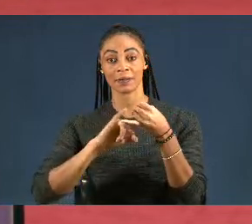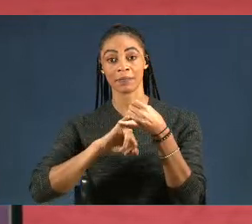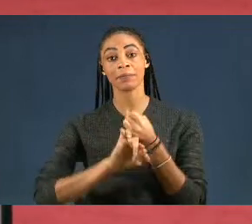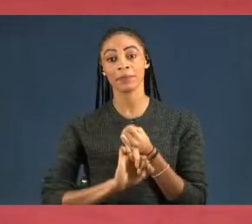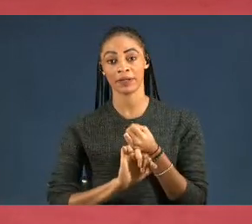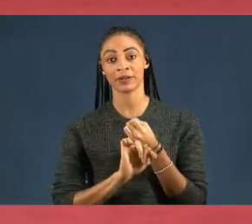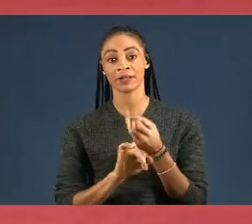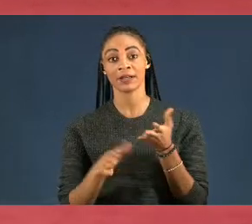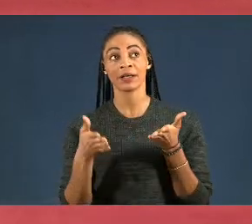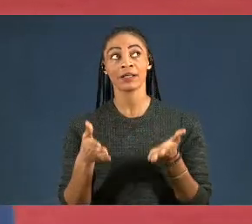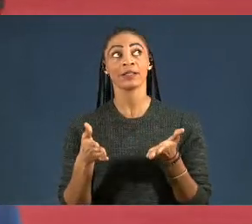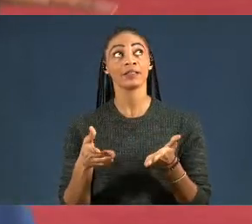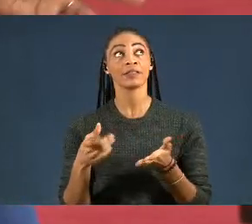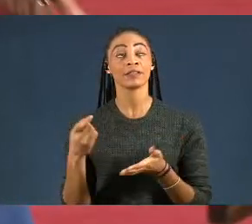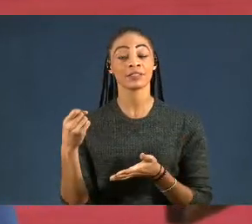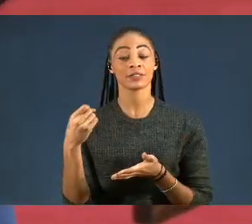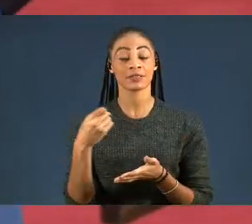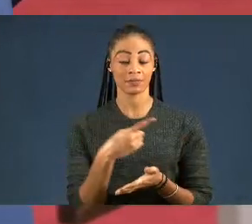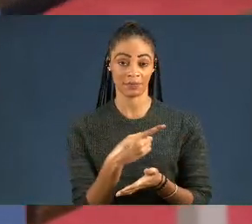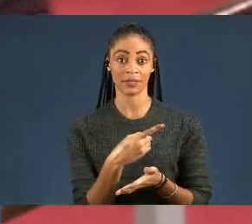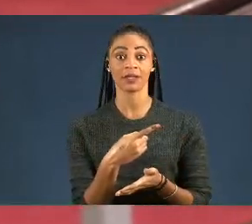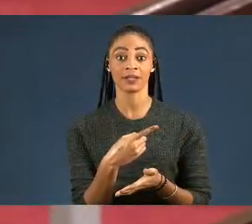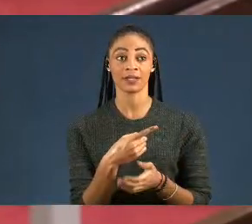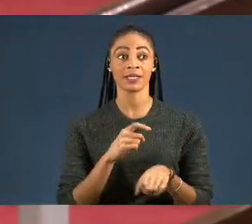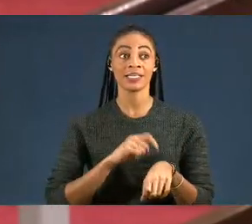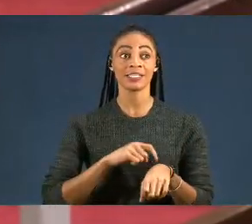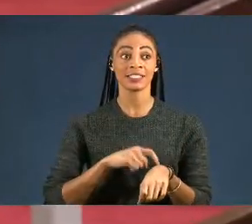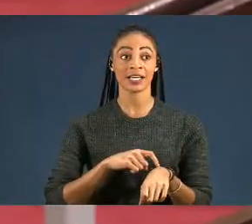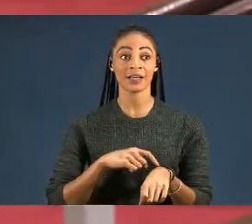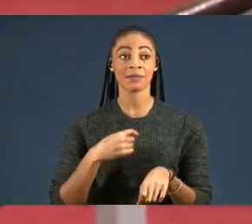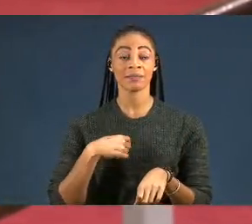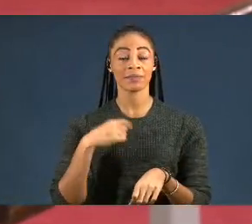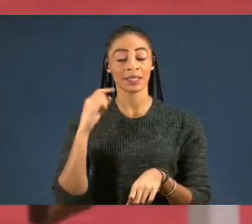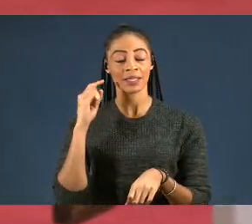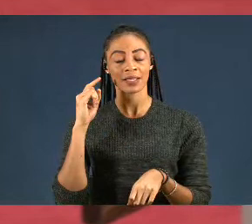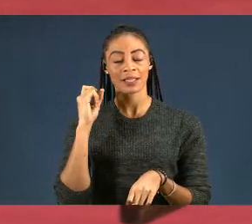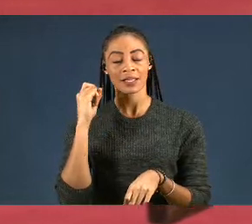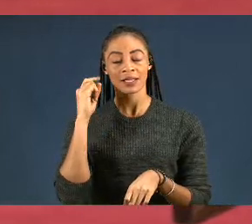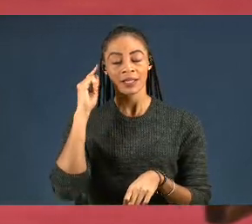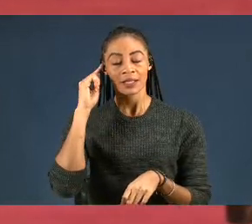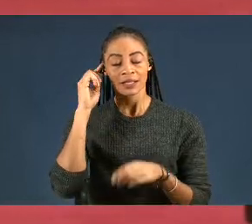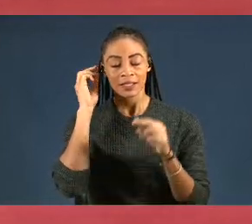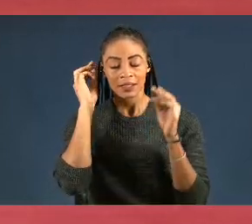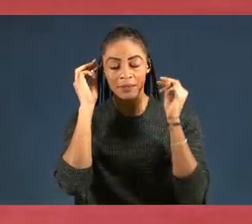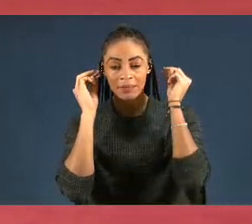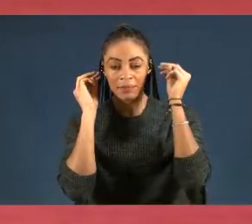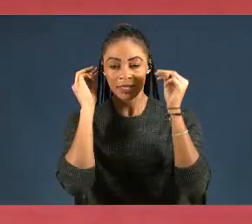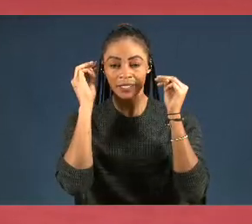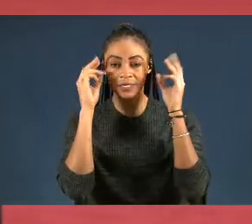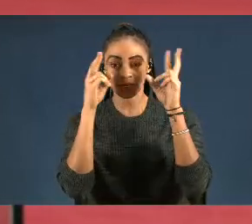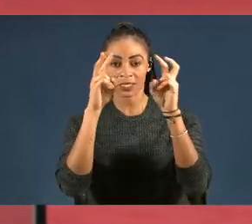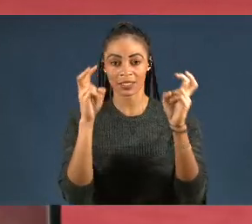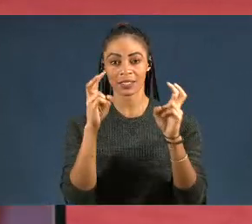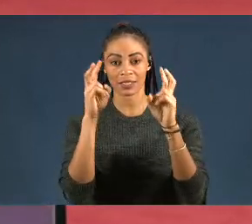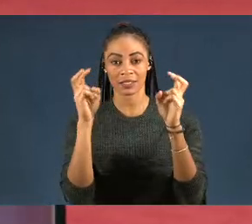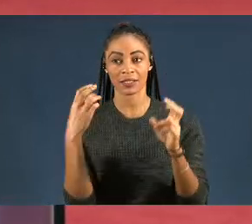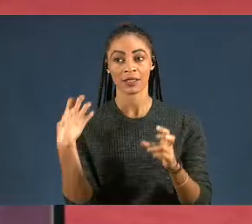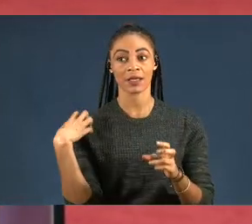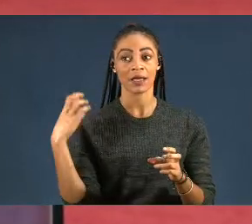This month, when I was looking at the theme, Empowered Relationships, Enabled